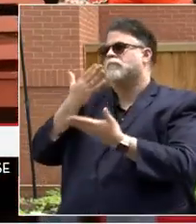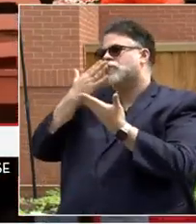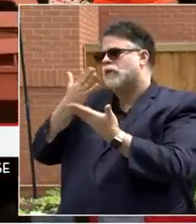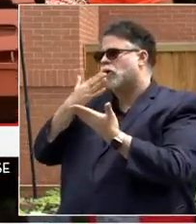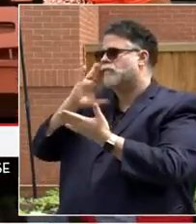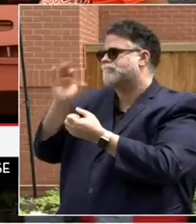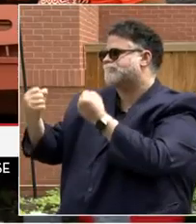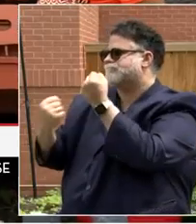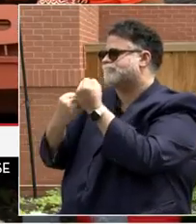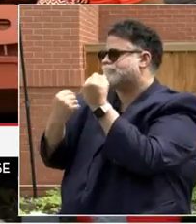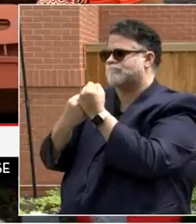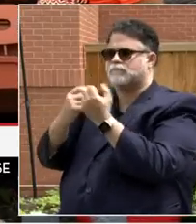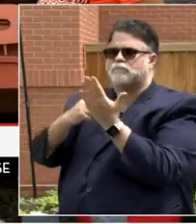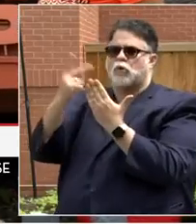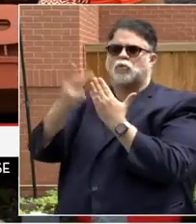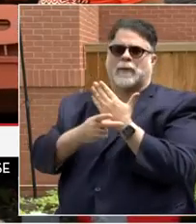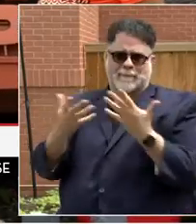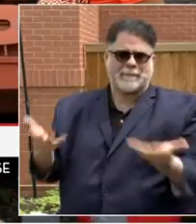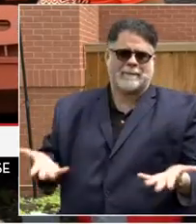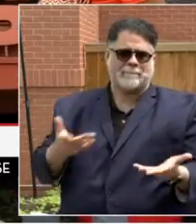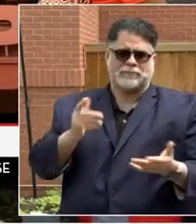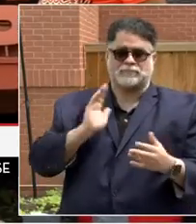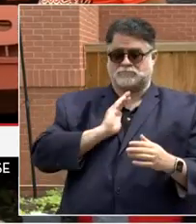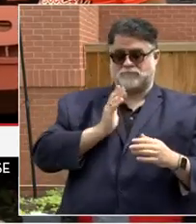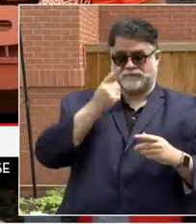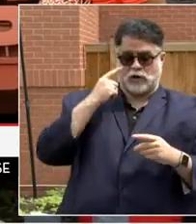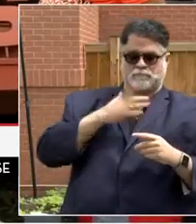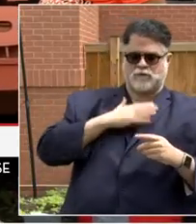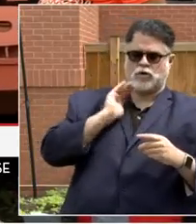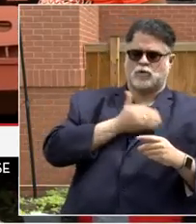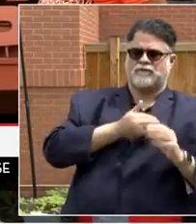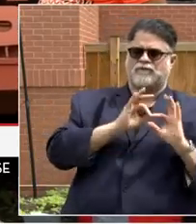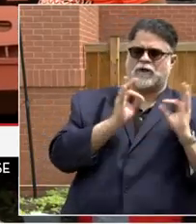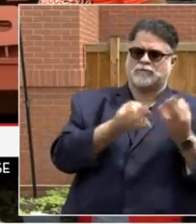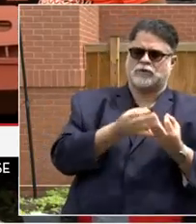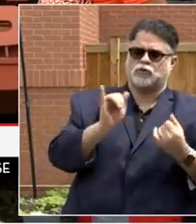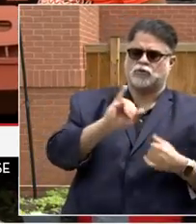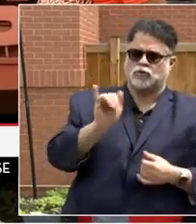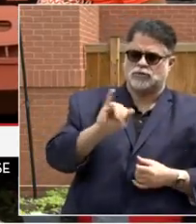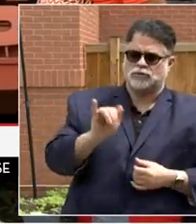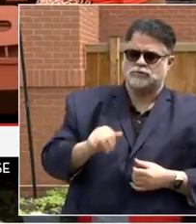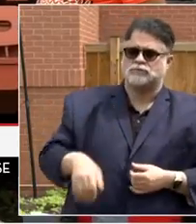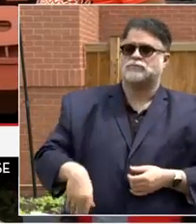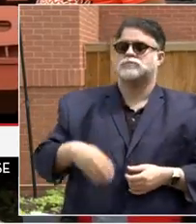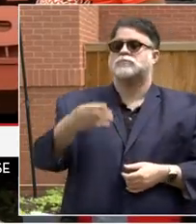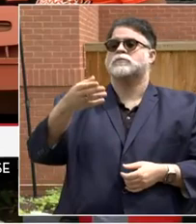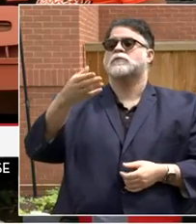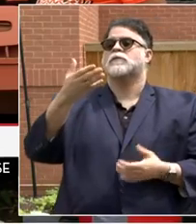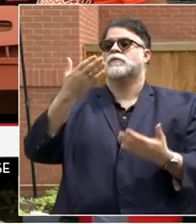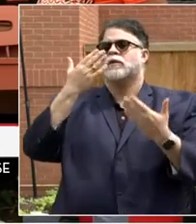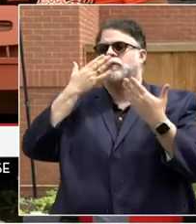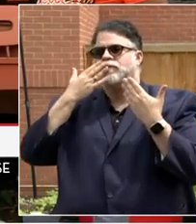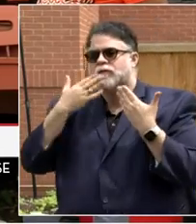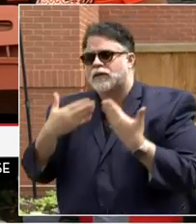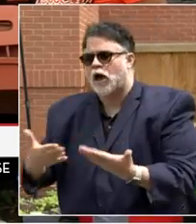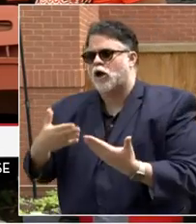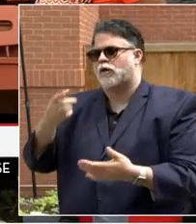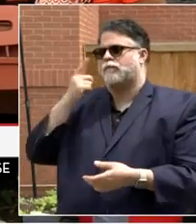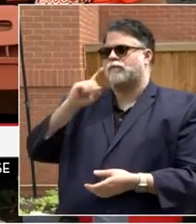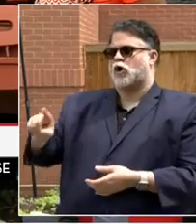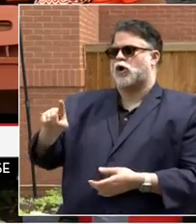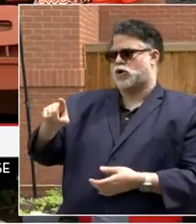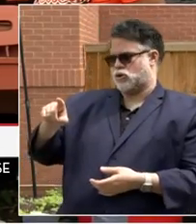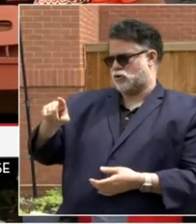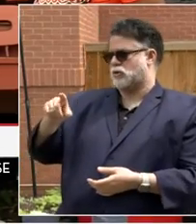my family out. Miss Holly Harper, I want to thank you because what this means to me, it means a